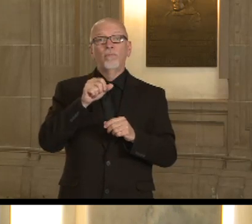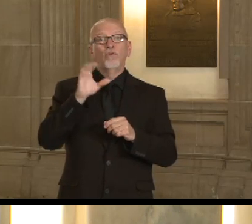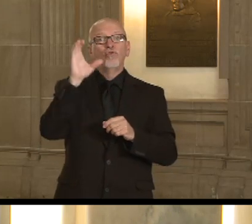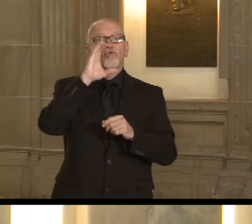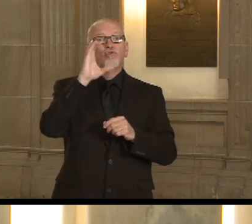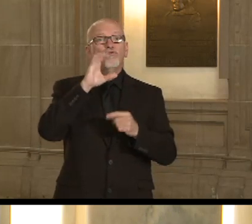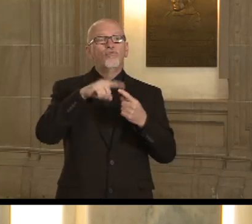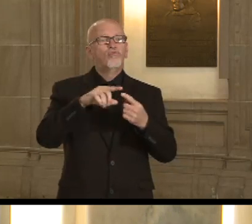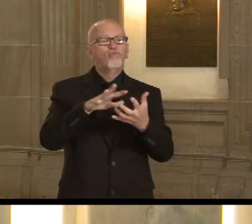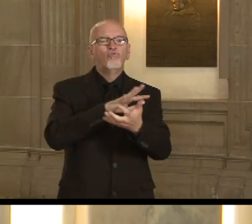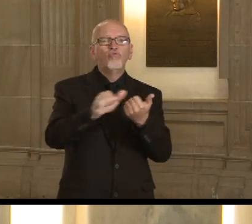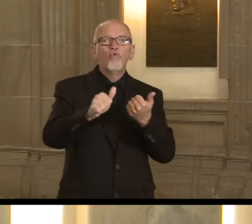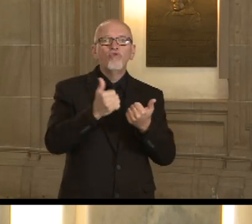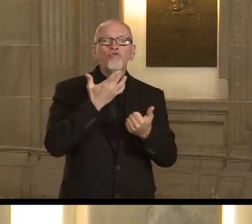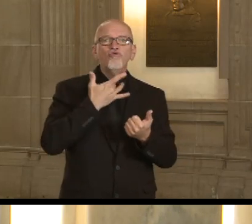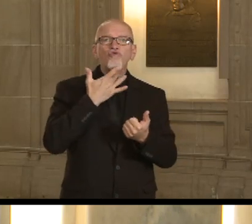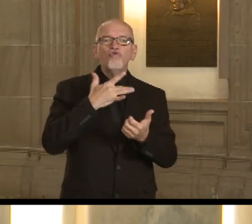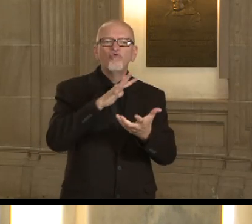seeking to destroy